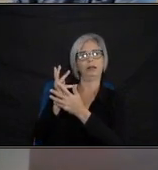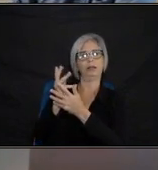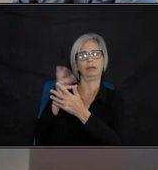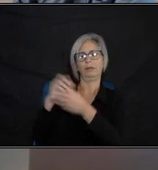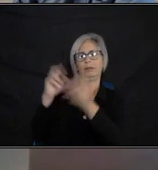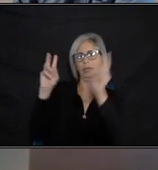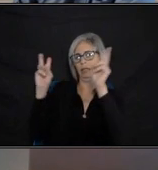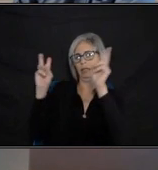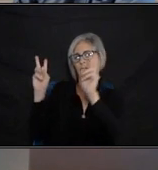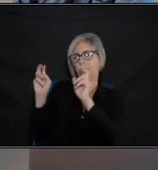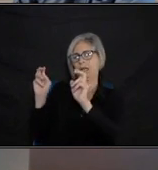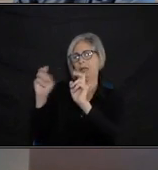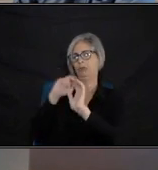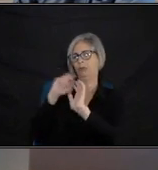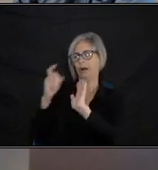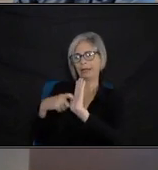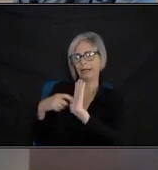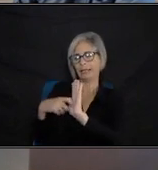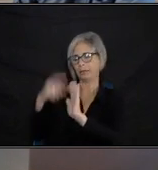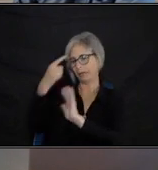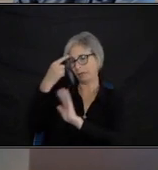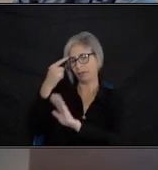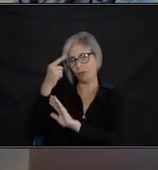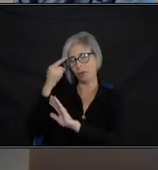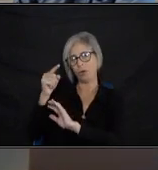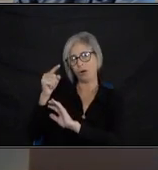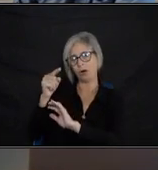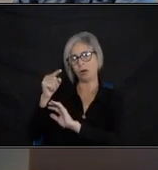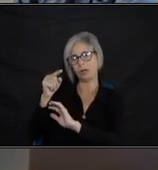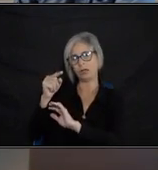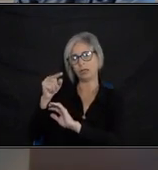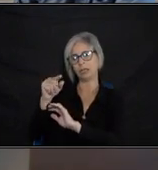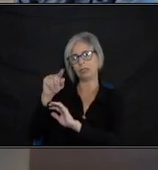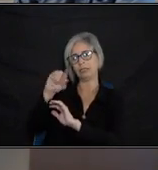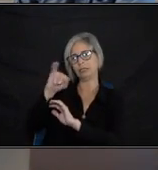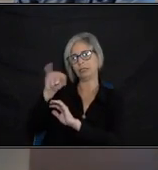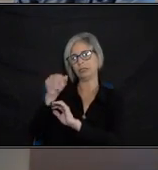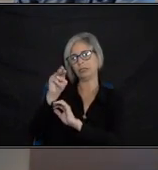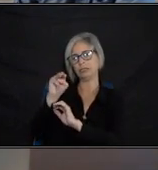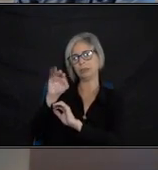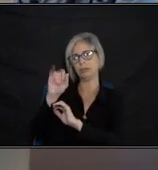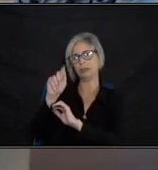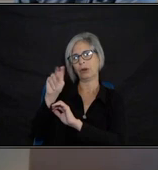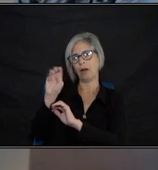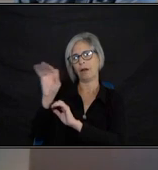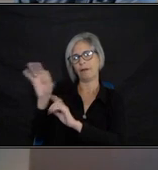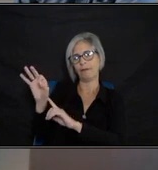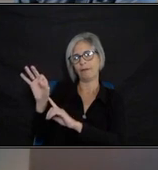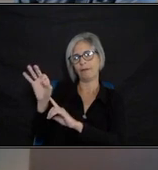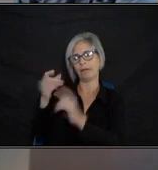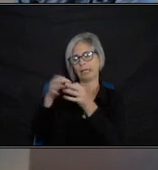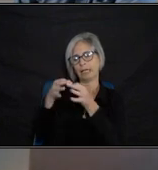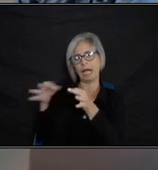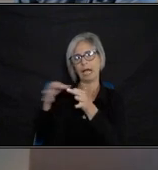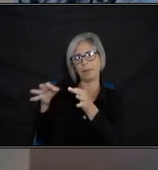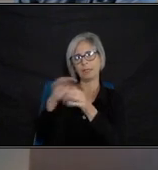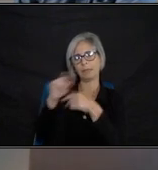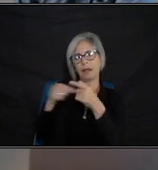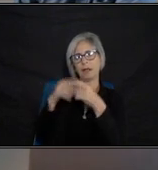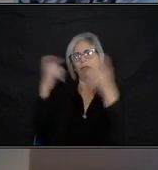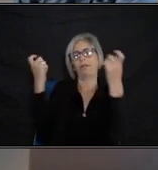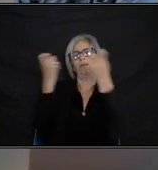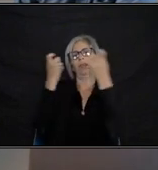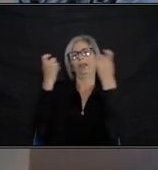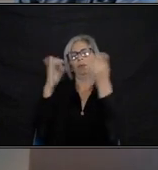items, acknowledgement for Jim Cheroff to make some comments about the victory that